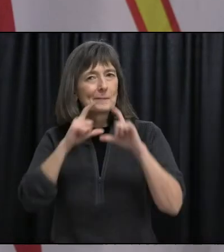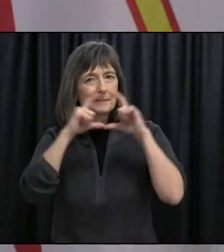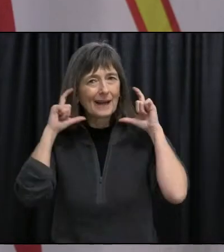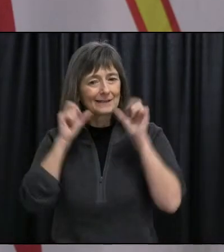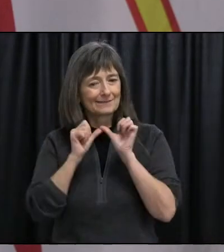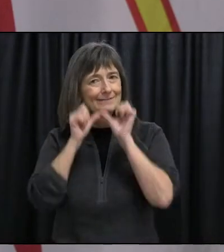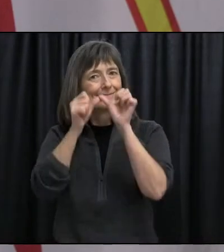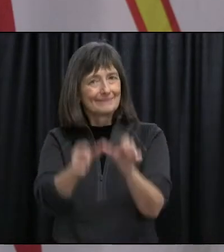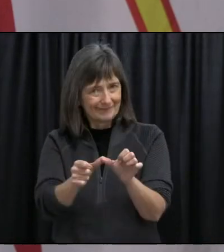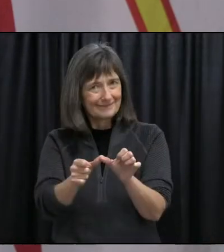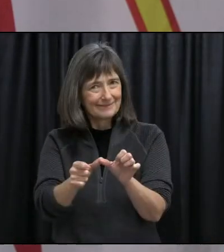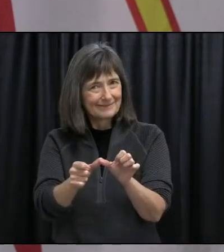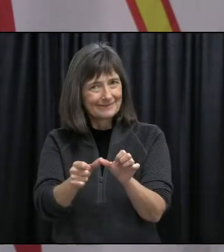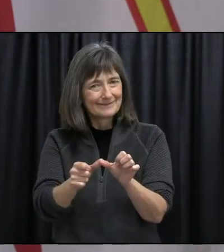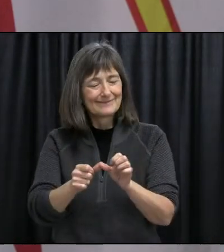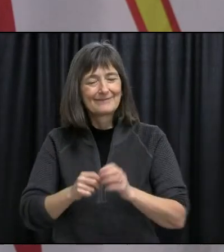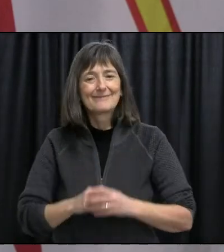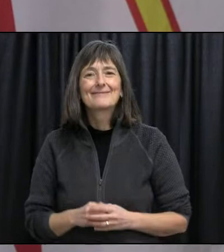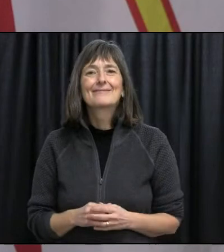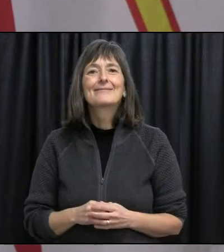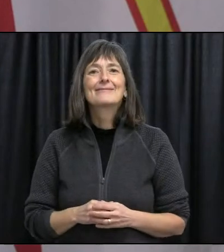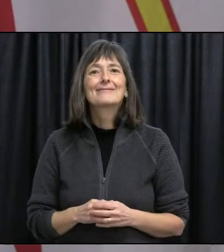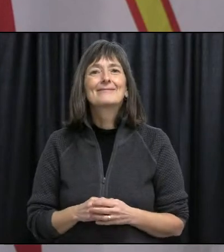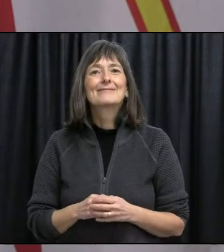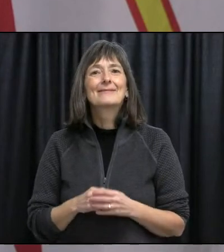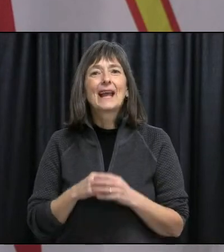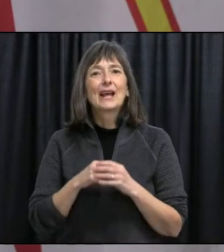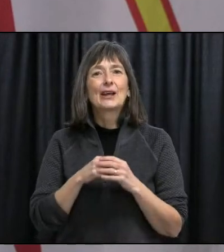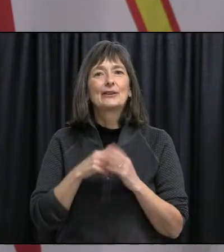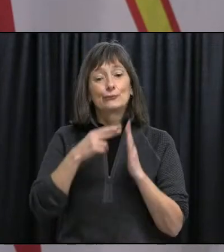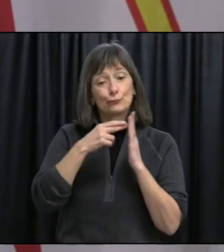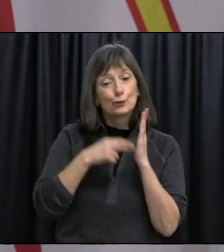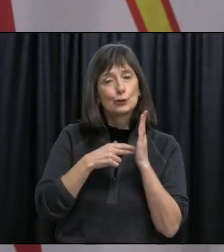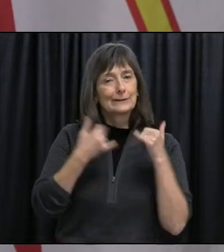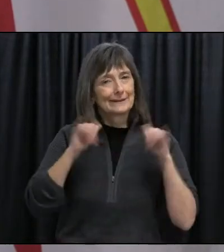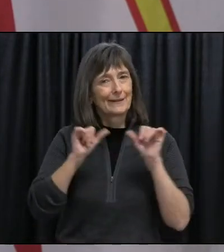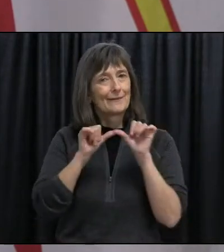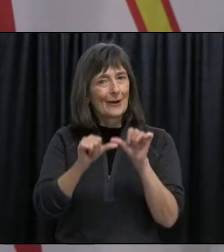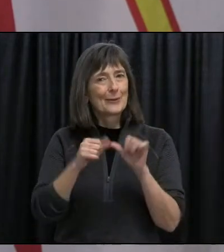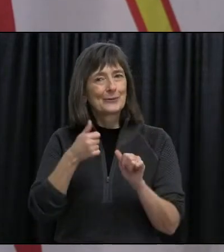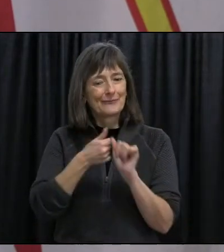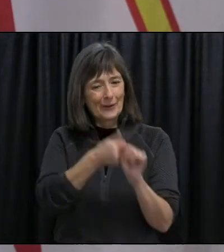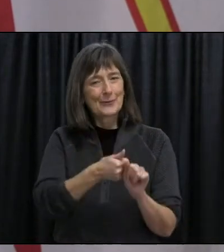what was considered to be acceptable in line with the special measures order.